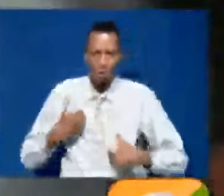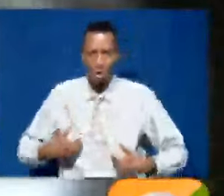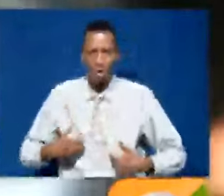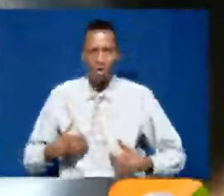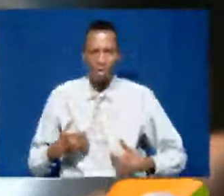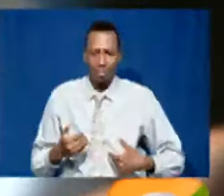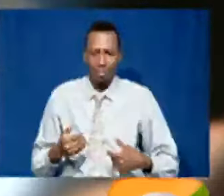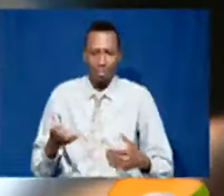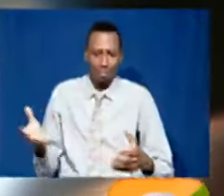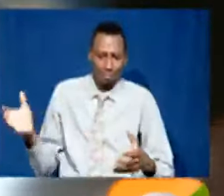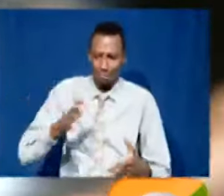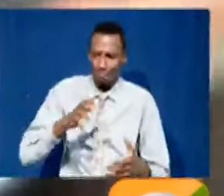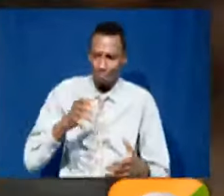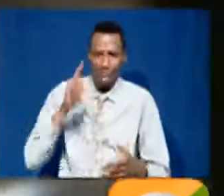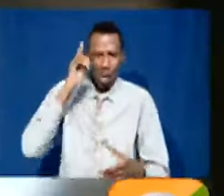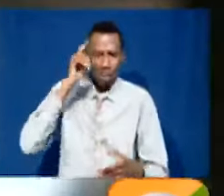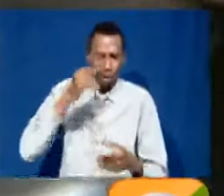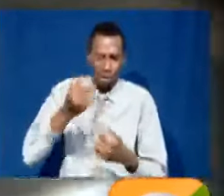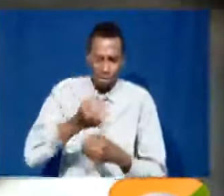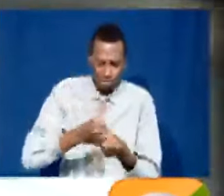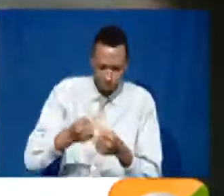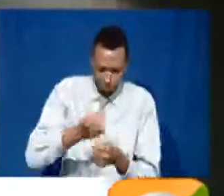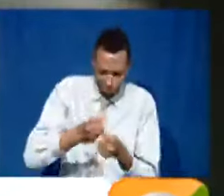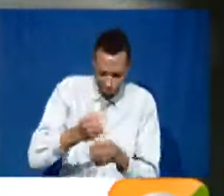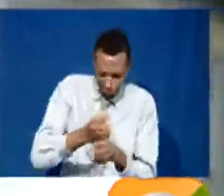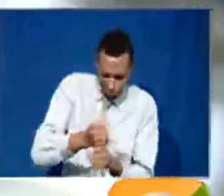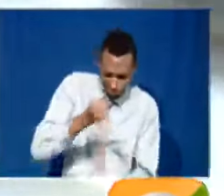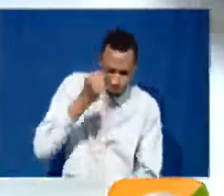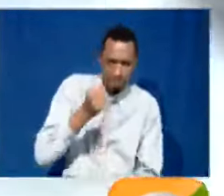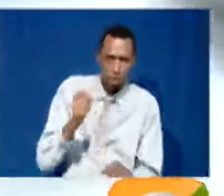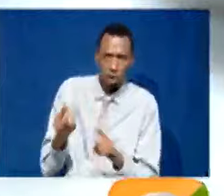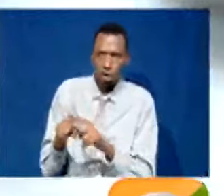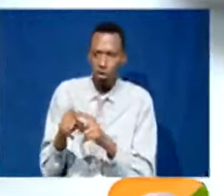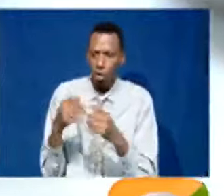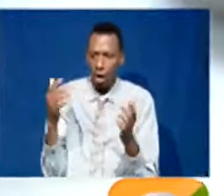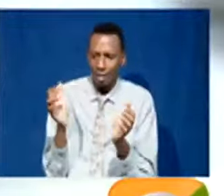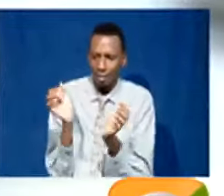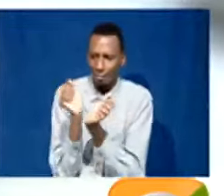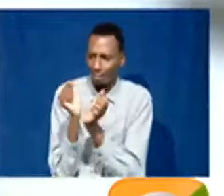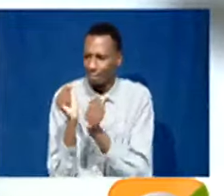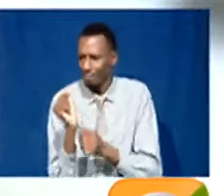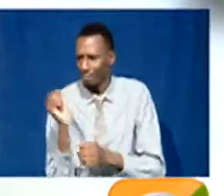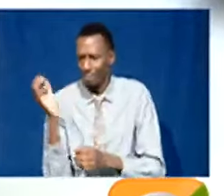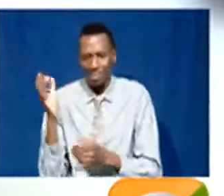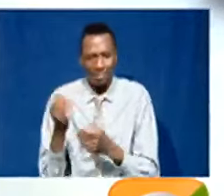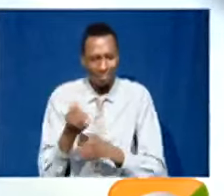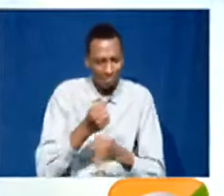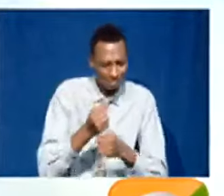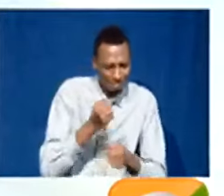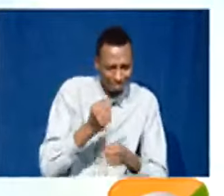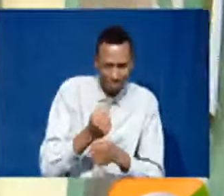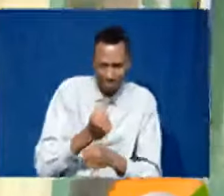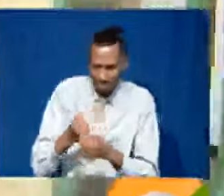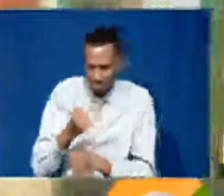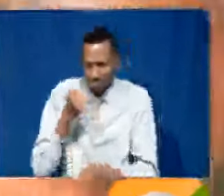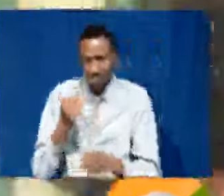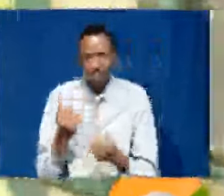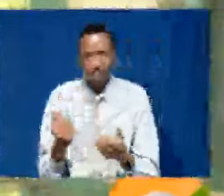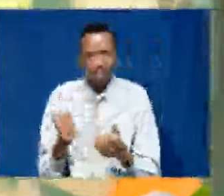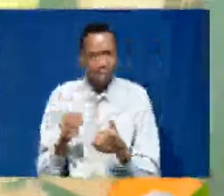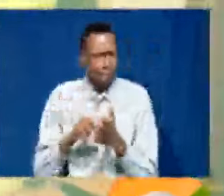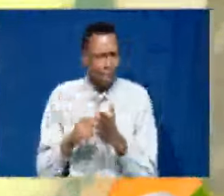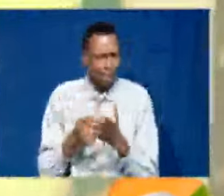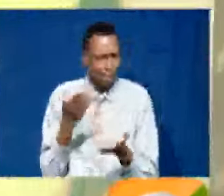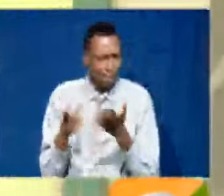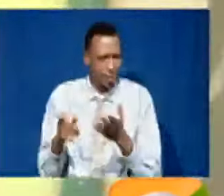kwa jwala moja, hii jwala moja. Hii ameweka mkono imewekwa hivi, ikaongezwa kwa jwala nyingine, ndio ikafungwa kwa ni sasa alikuwa anataka